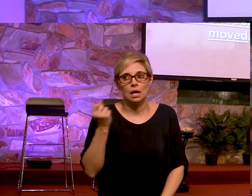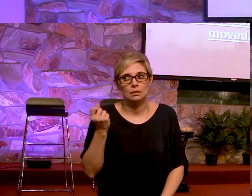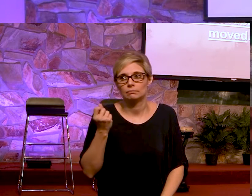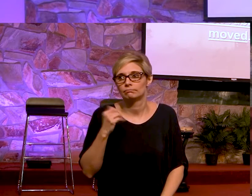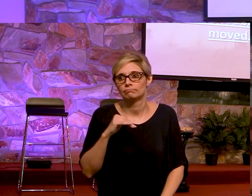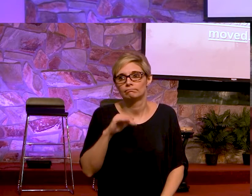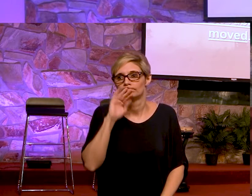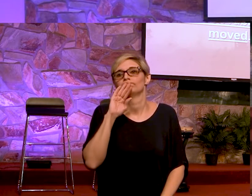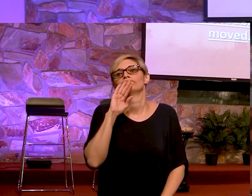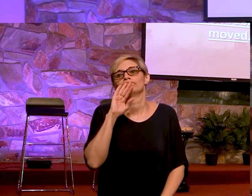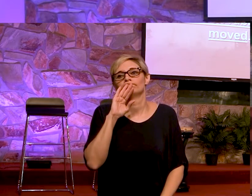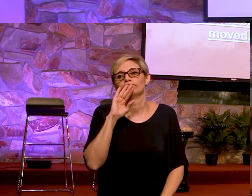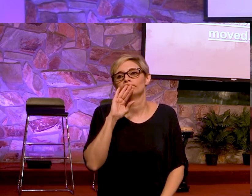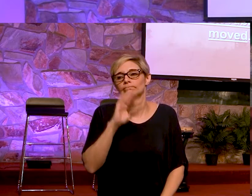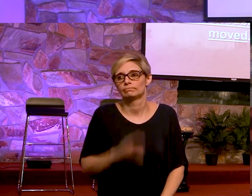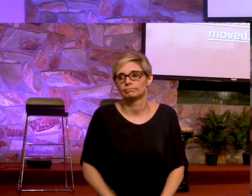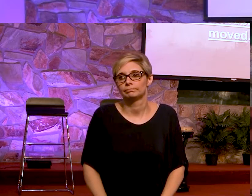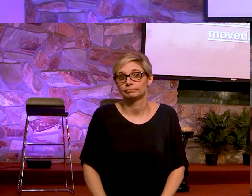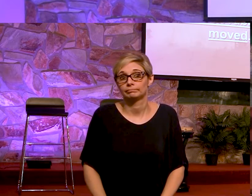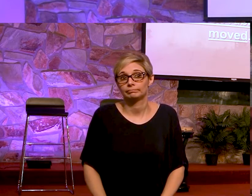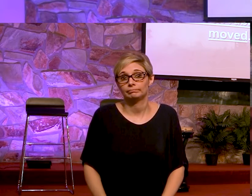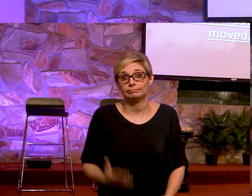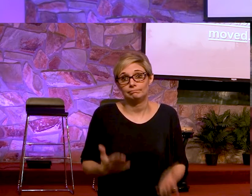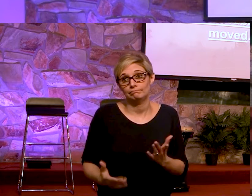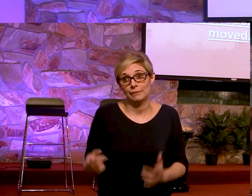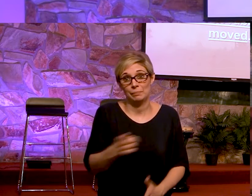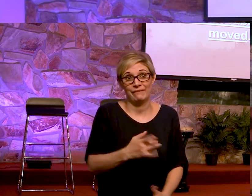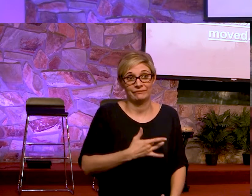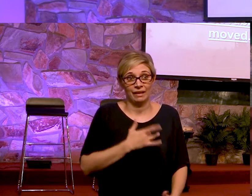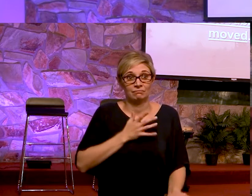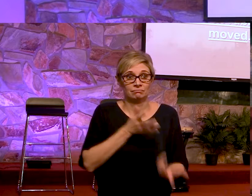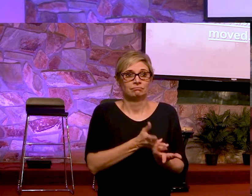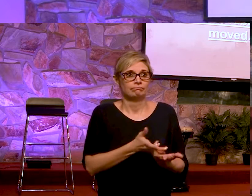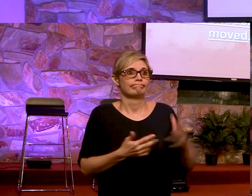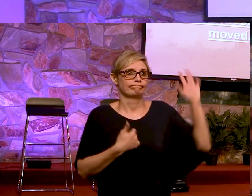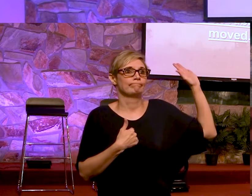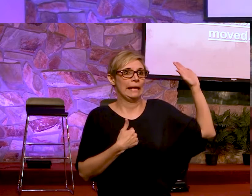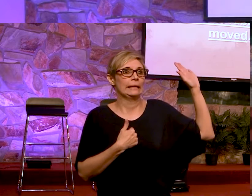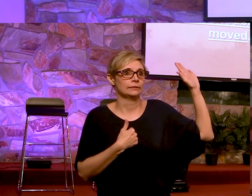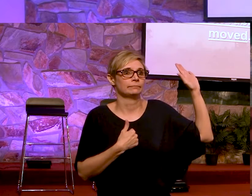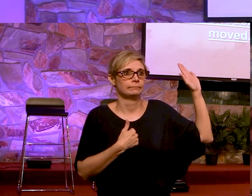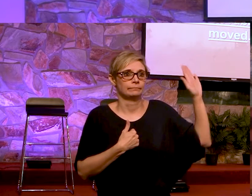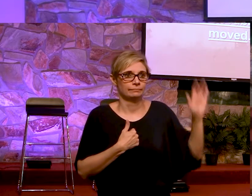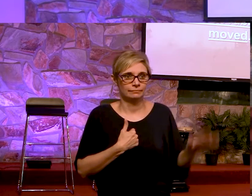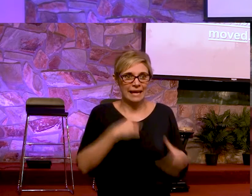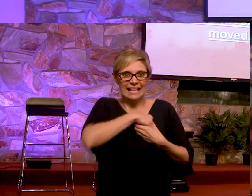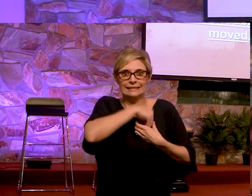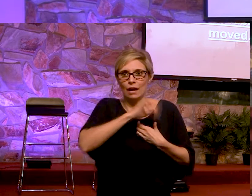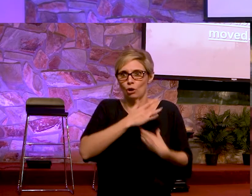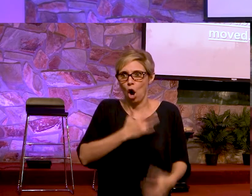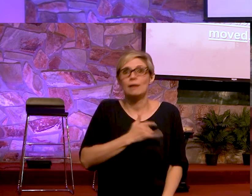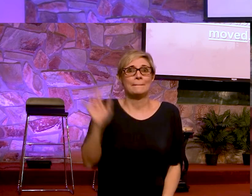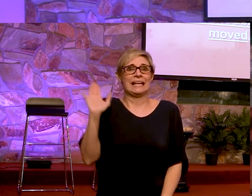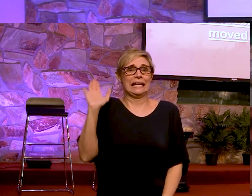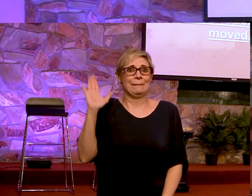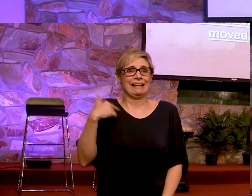Maybe you're here this morning and you're in a situation that's just like that. You're